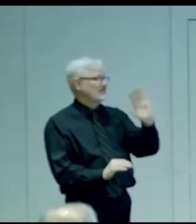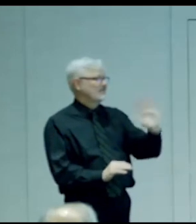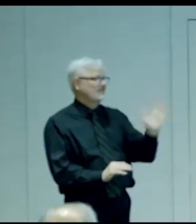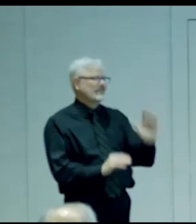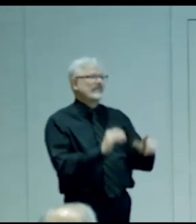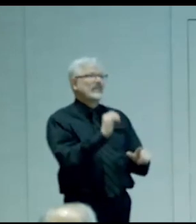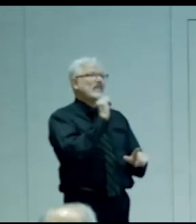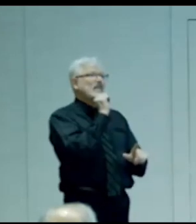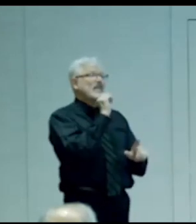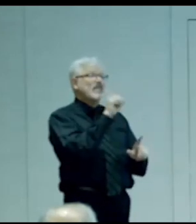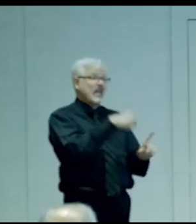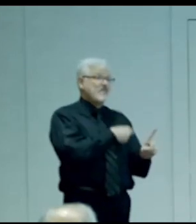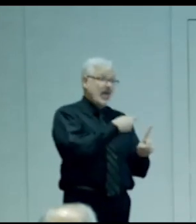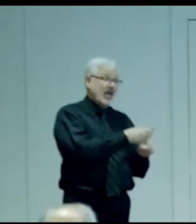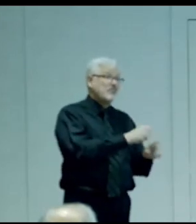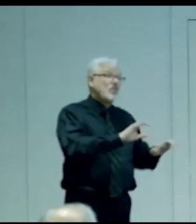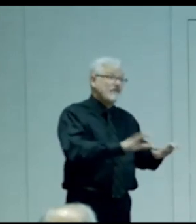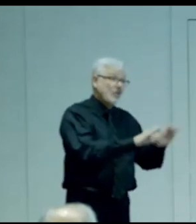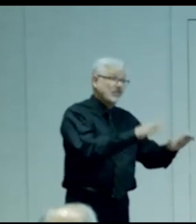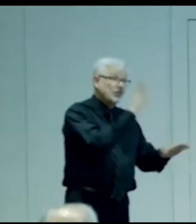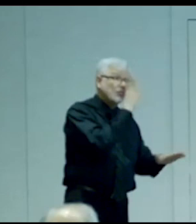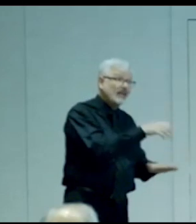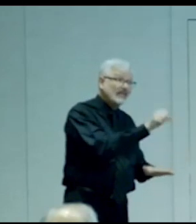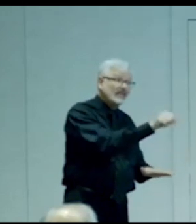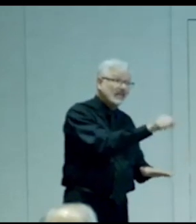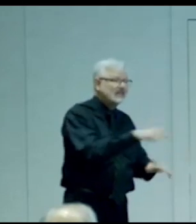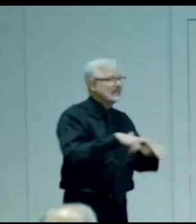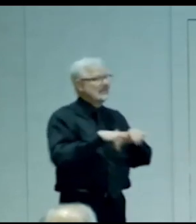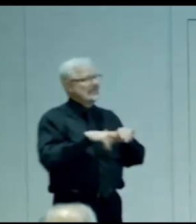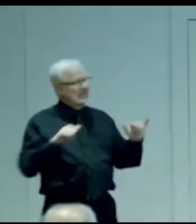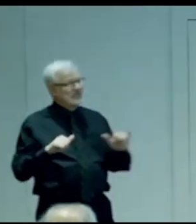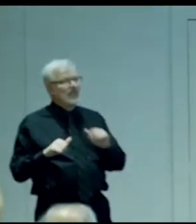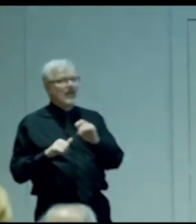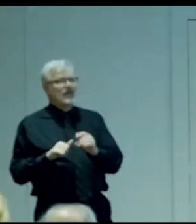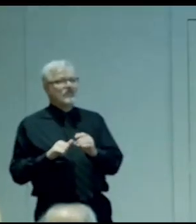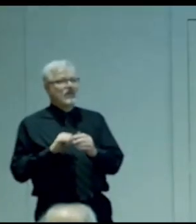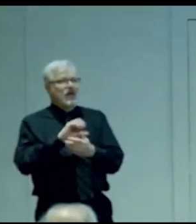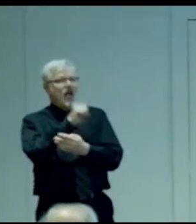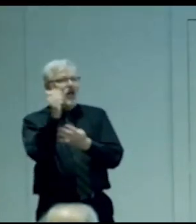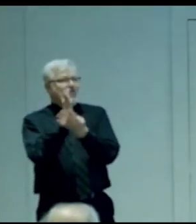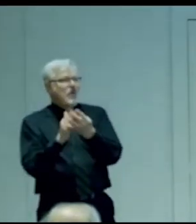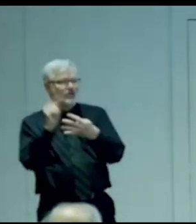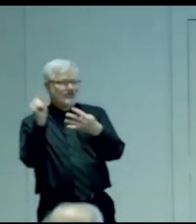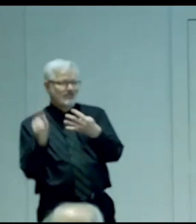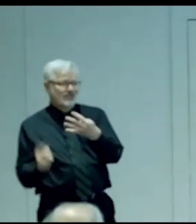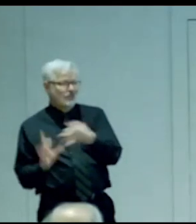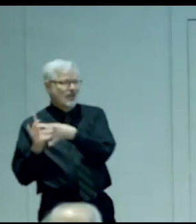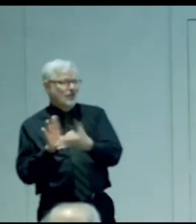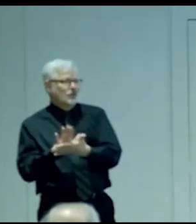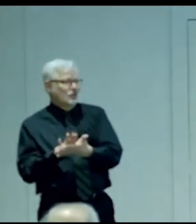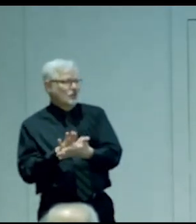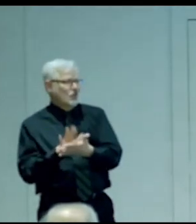only impact the performance directly, but they impact the other parts of schooling. We often ignore